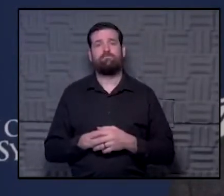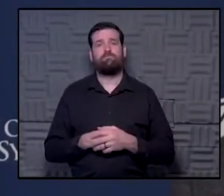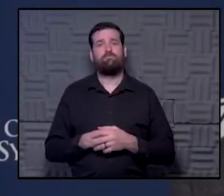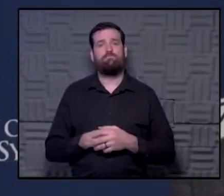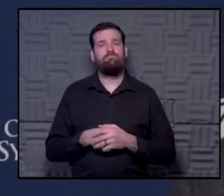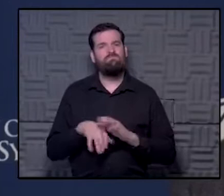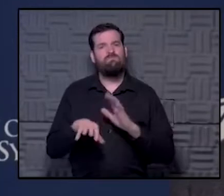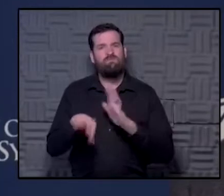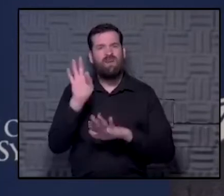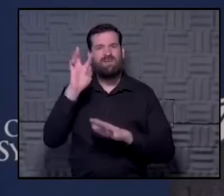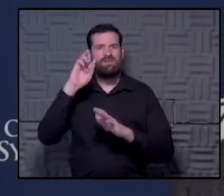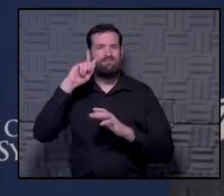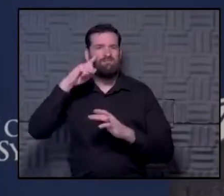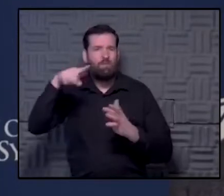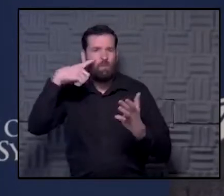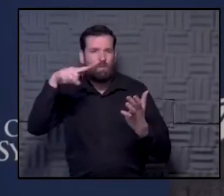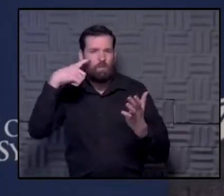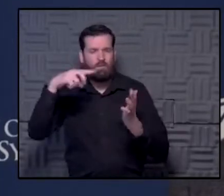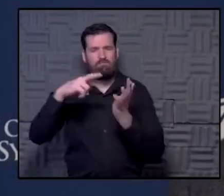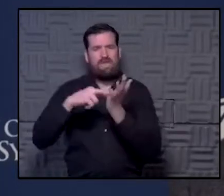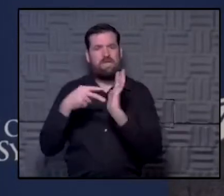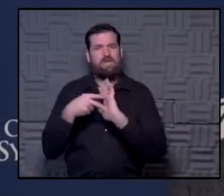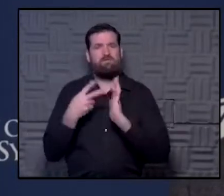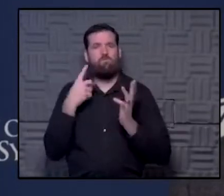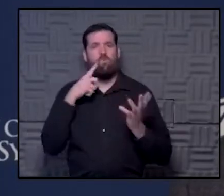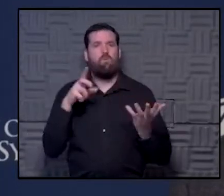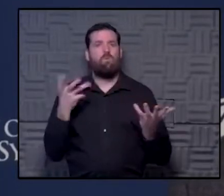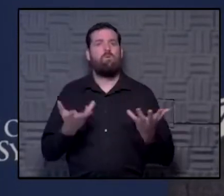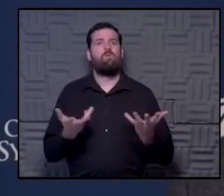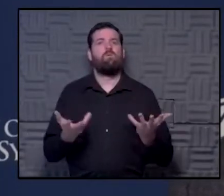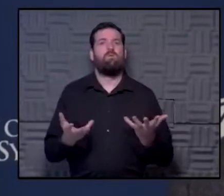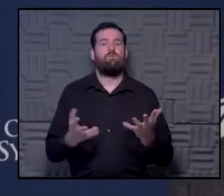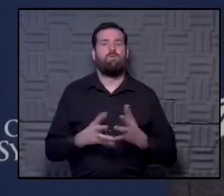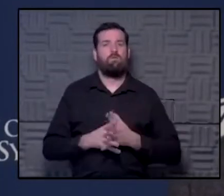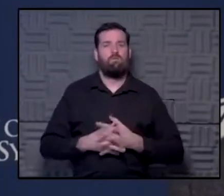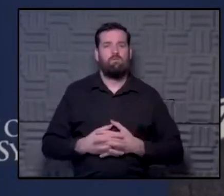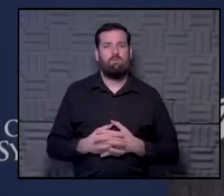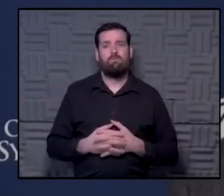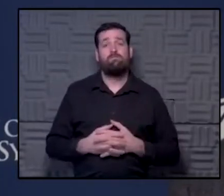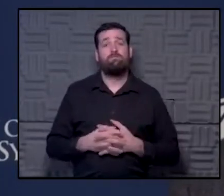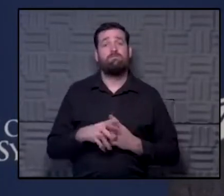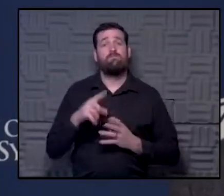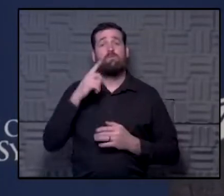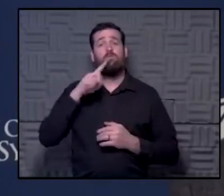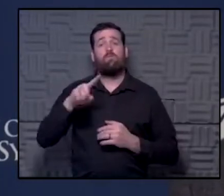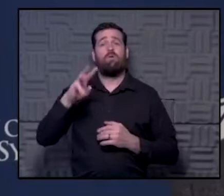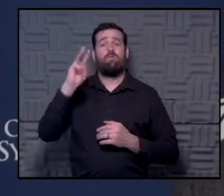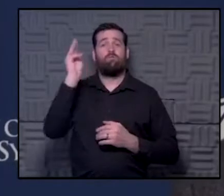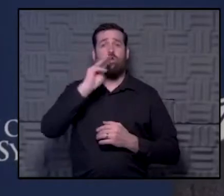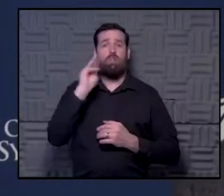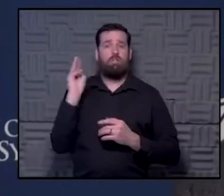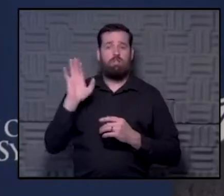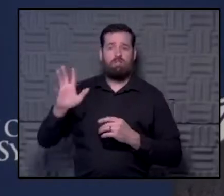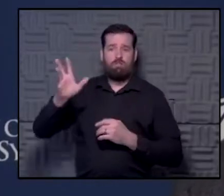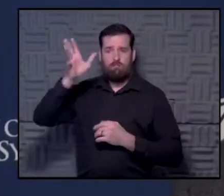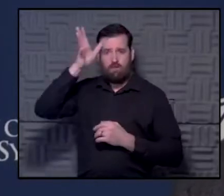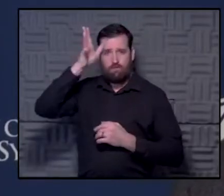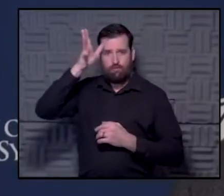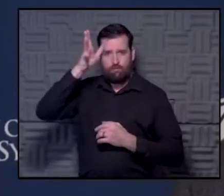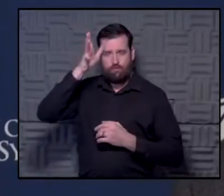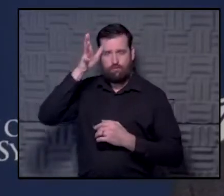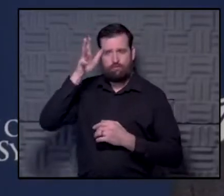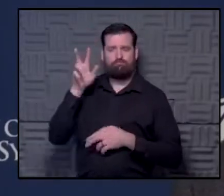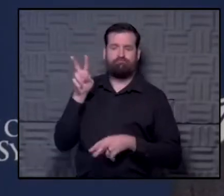finding meaning and trying to, for Michelle, with her father, it's looking